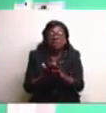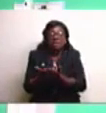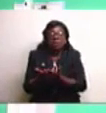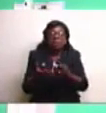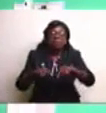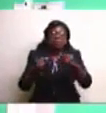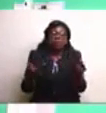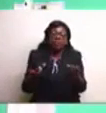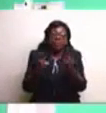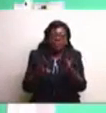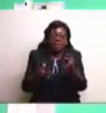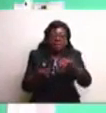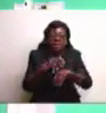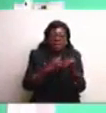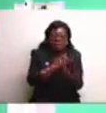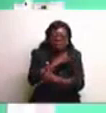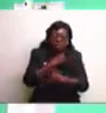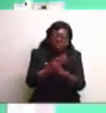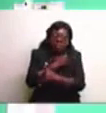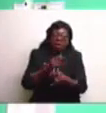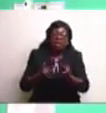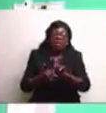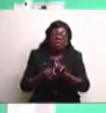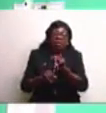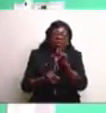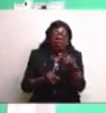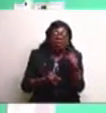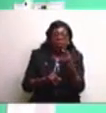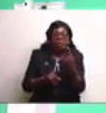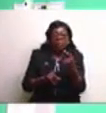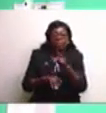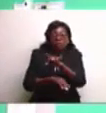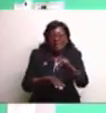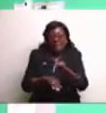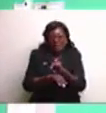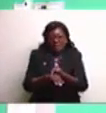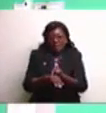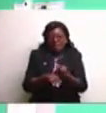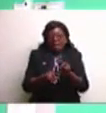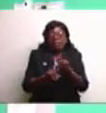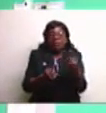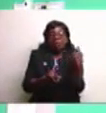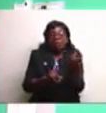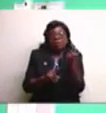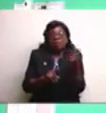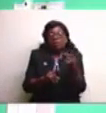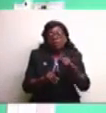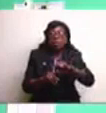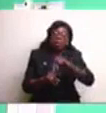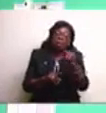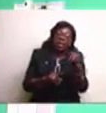daughters of our country, not just those nationally, but also ordinary Bahamians